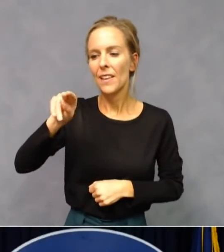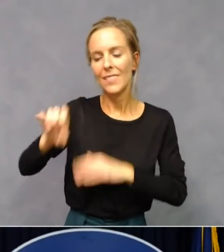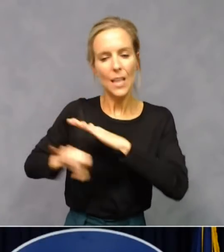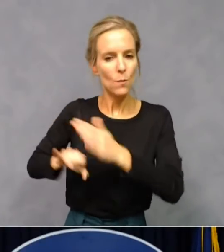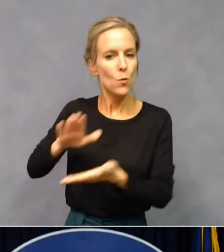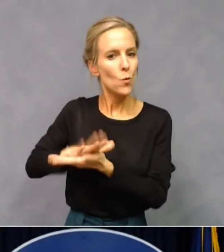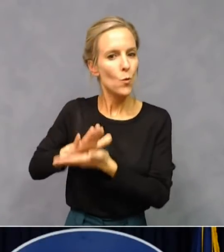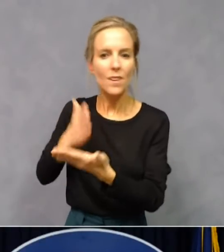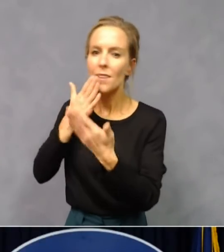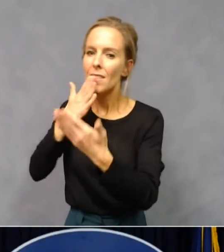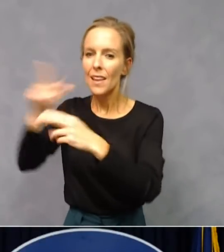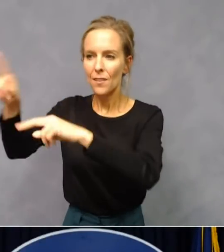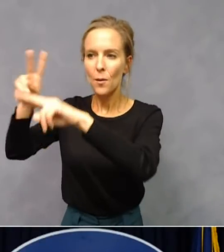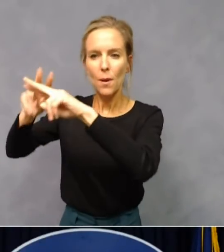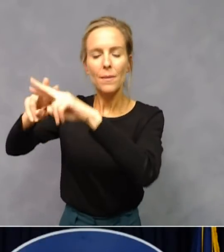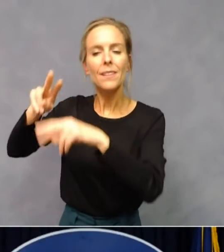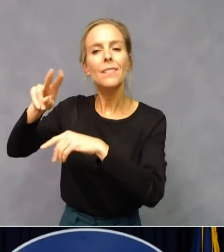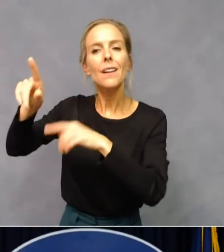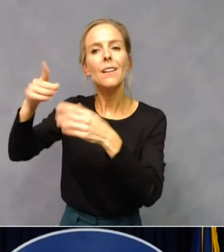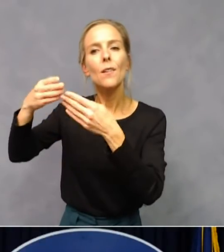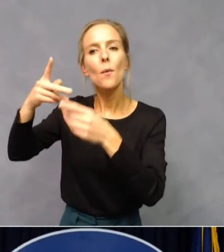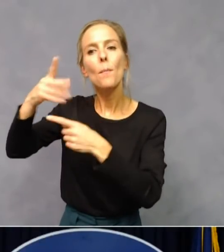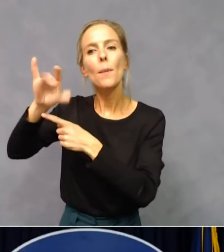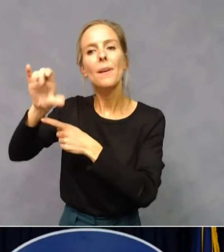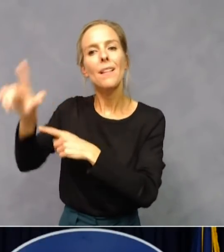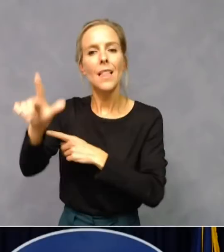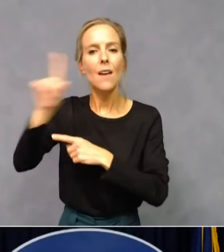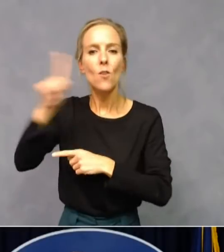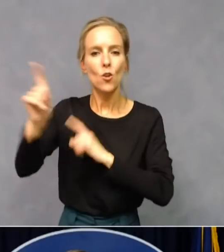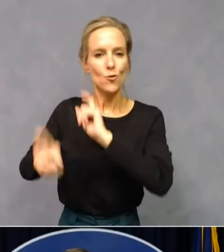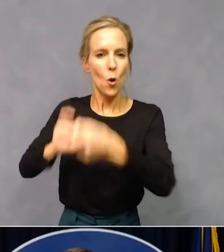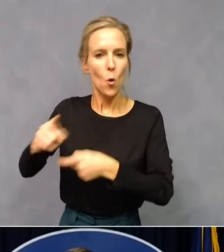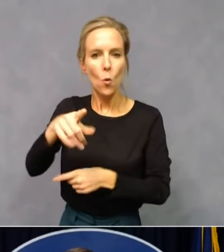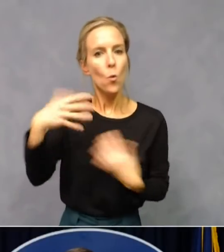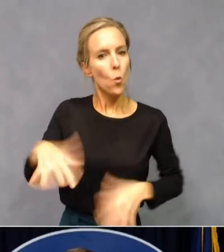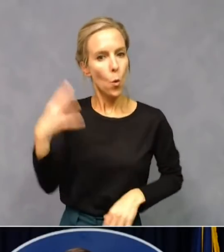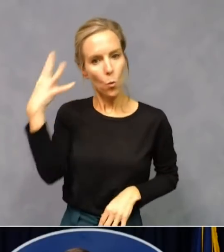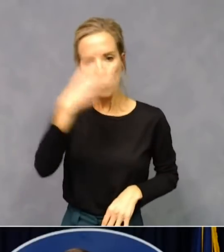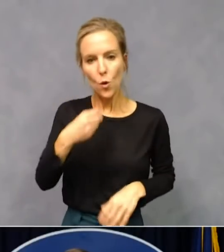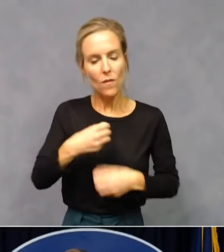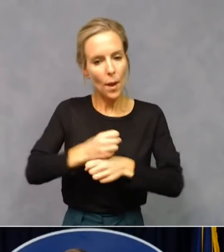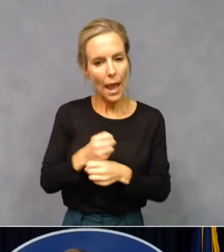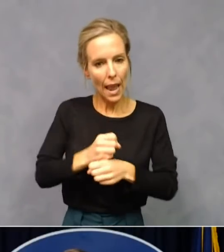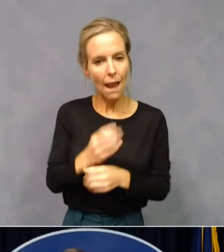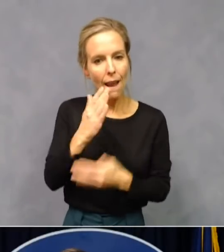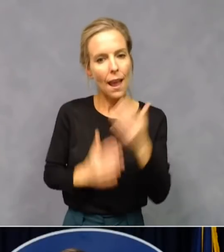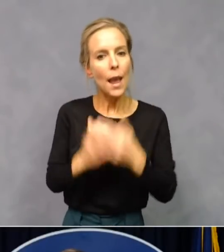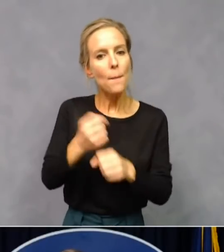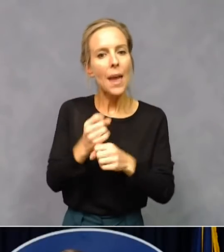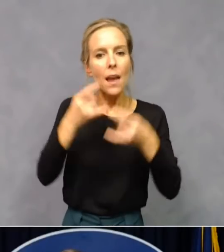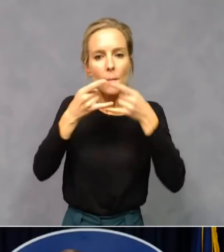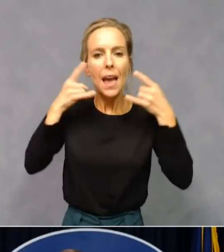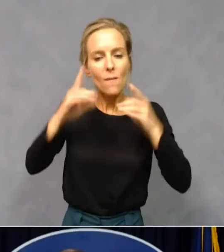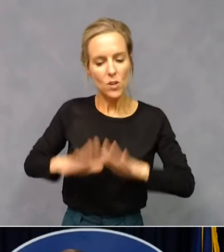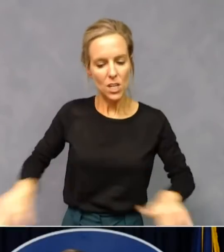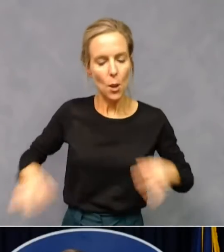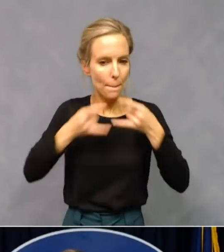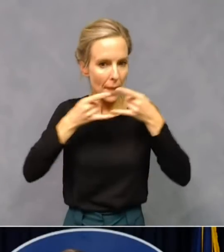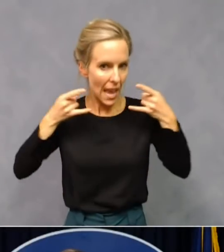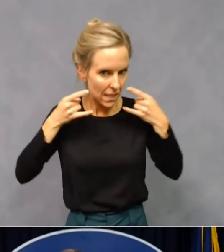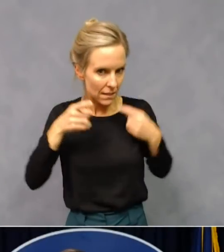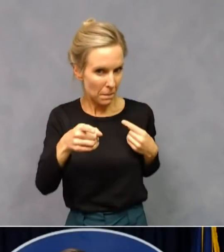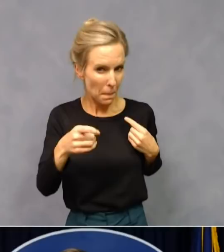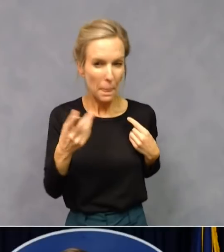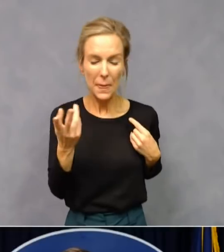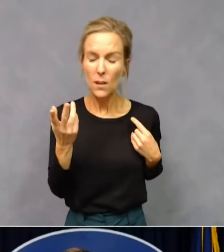Public Library for their donation of these beautiful handmade children's masks for our students. We see a lot of difficulty,